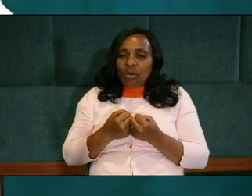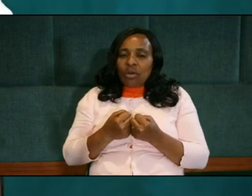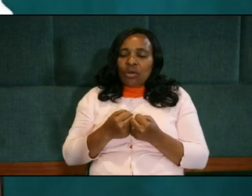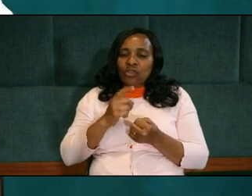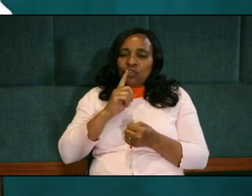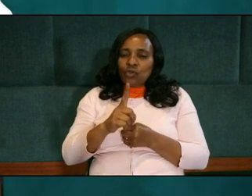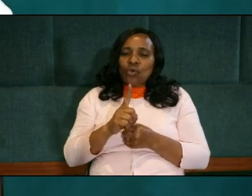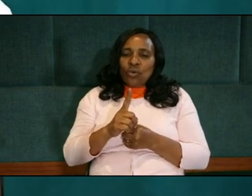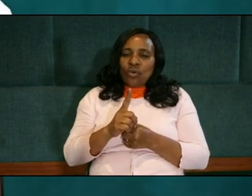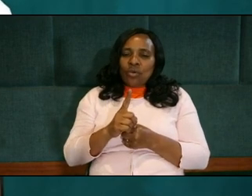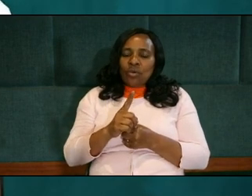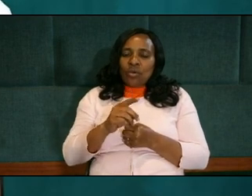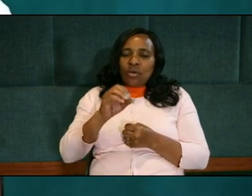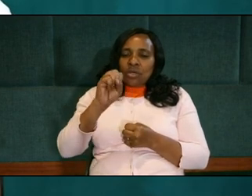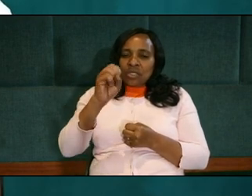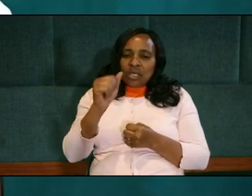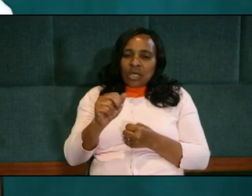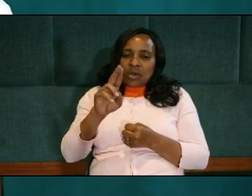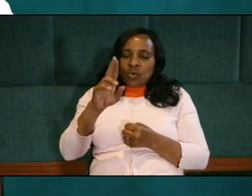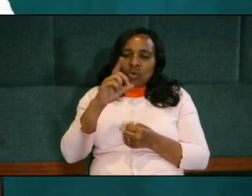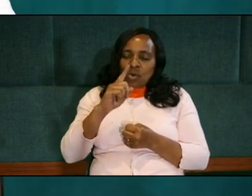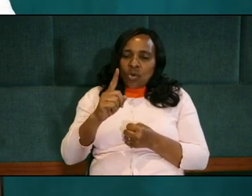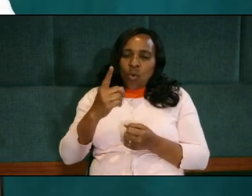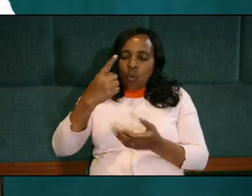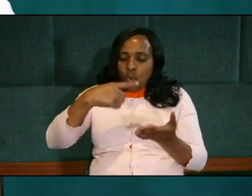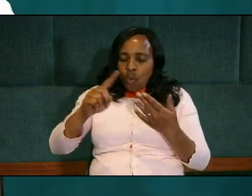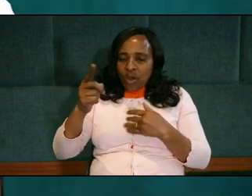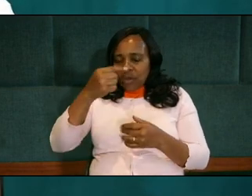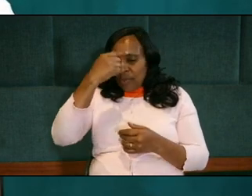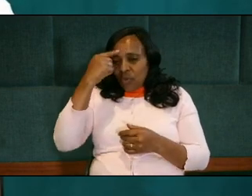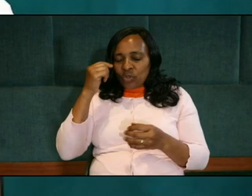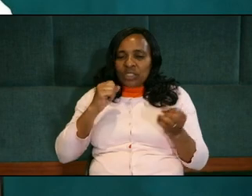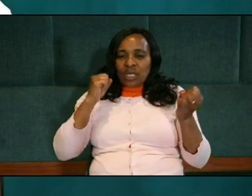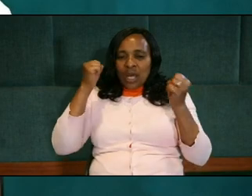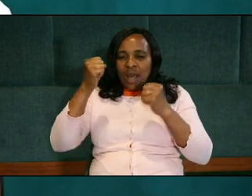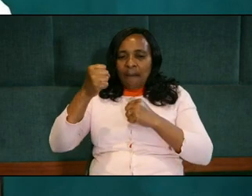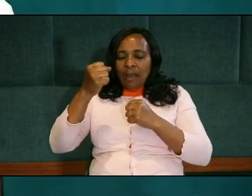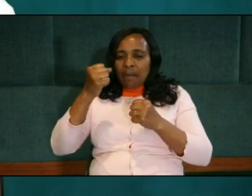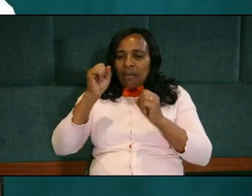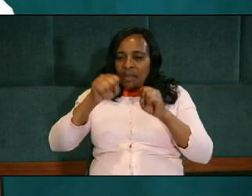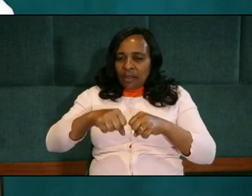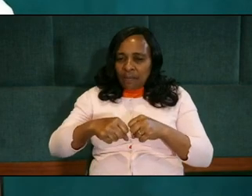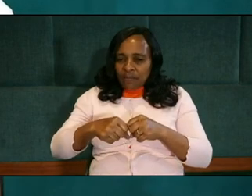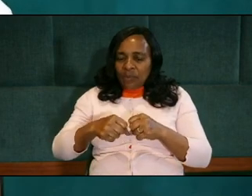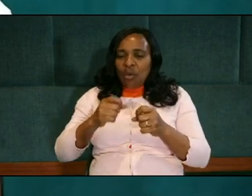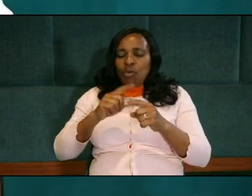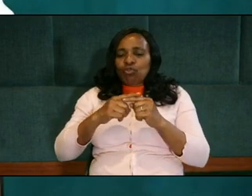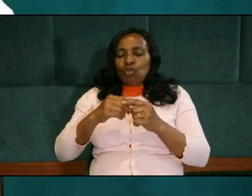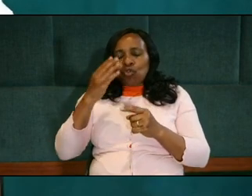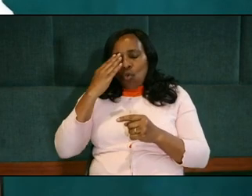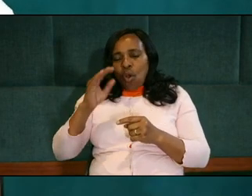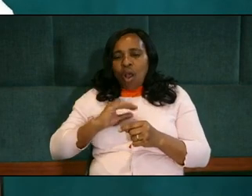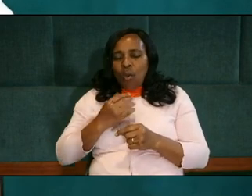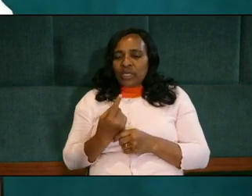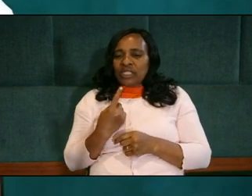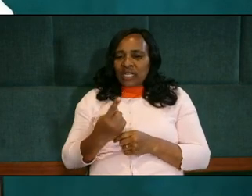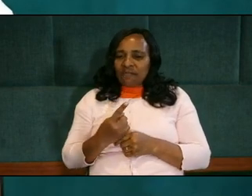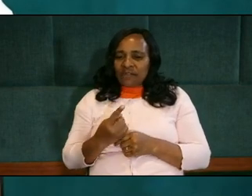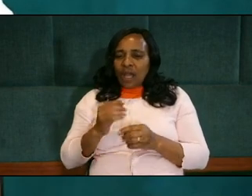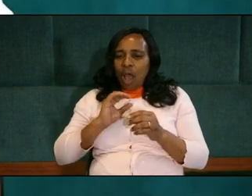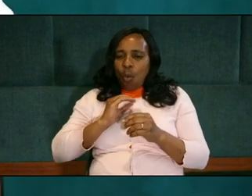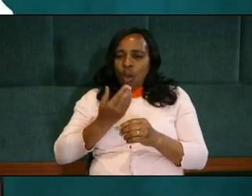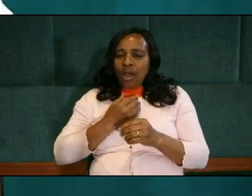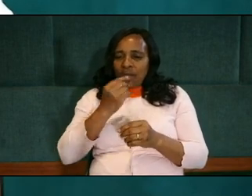Saul. Saul would have said, you won because of my armor. So we should be careful to know ourselves, to know our lane of